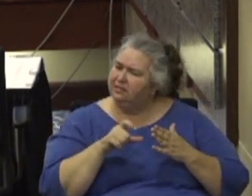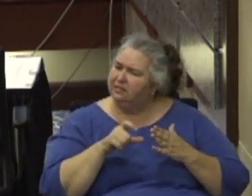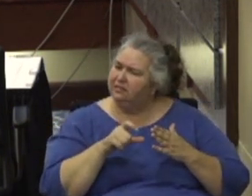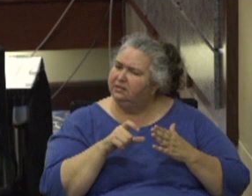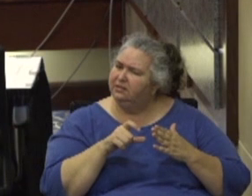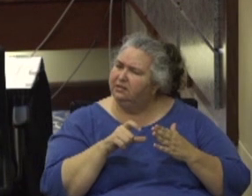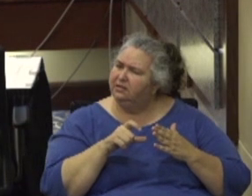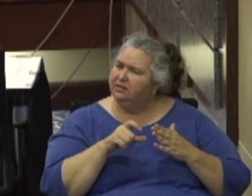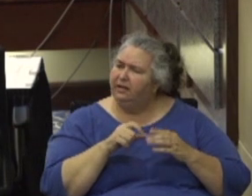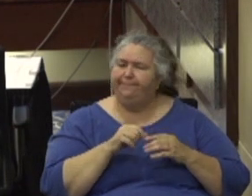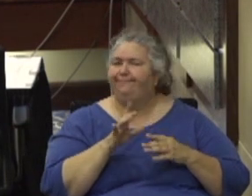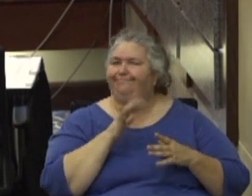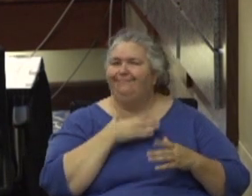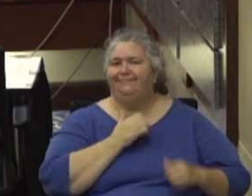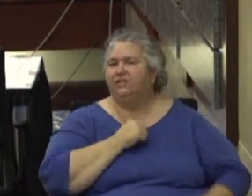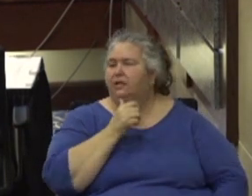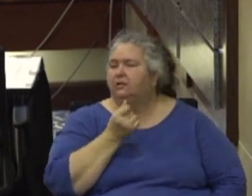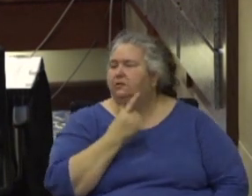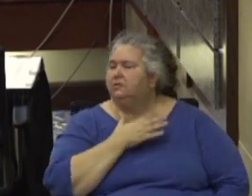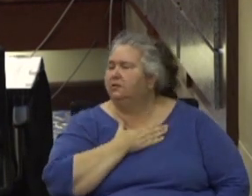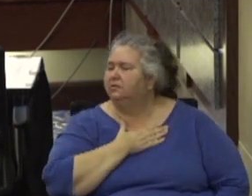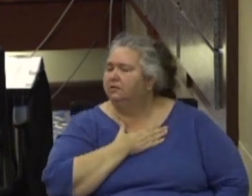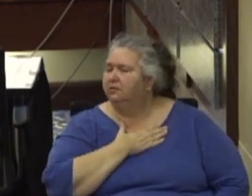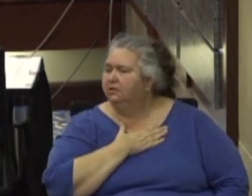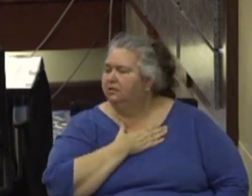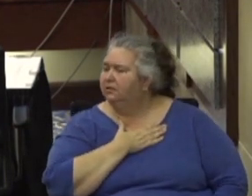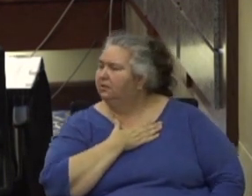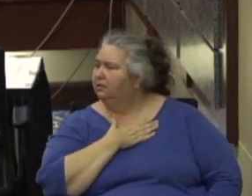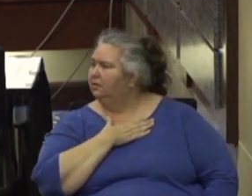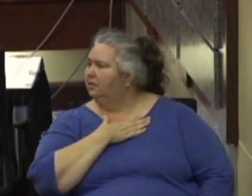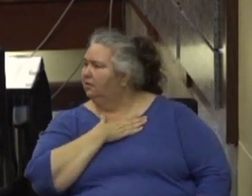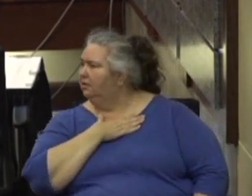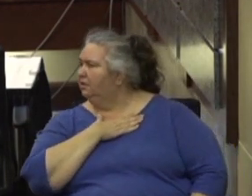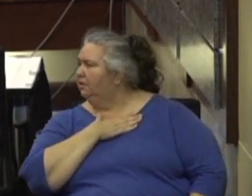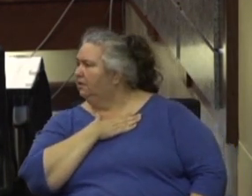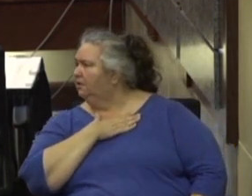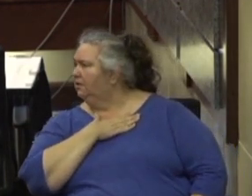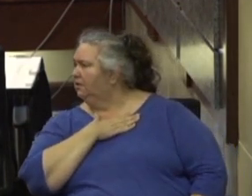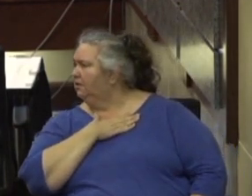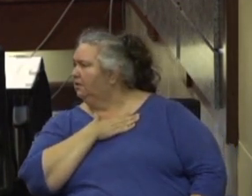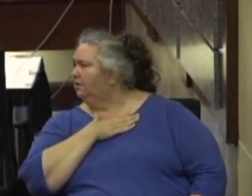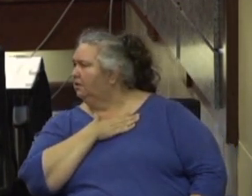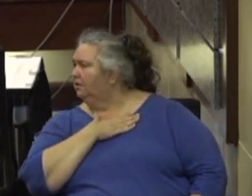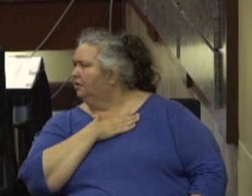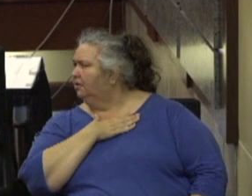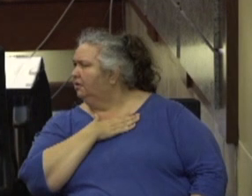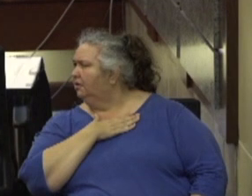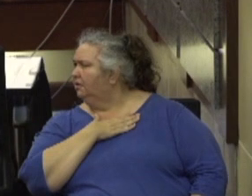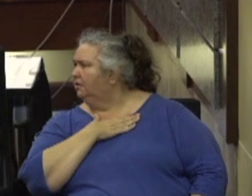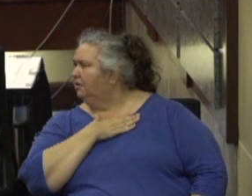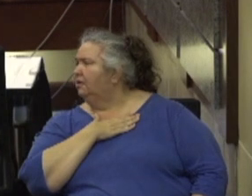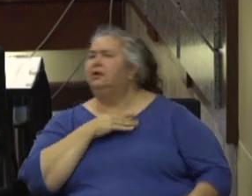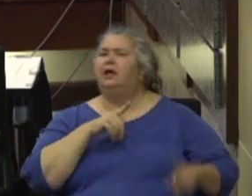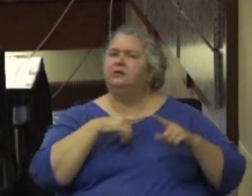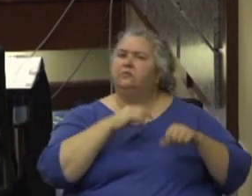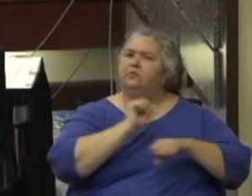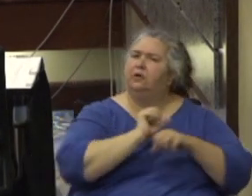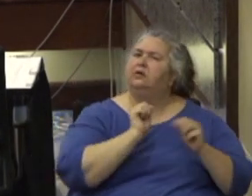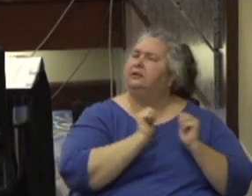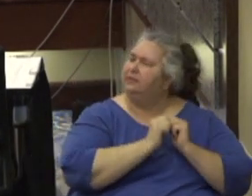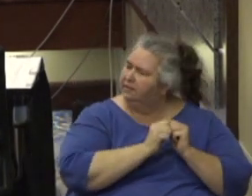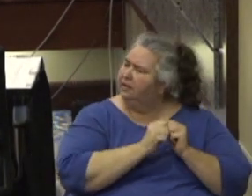of Waco, all kind of working together. We already have that infrastructure in place, which is really important. We never actually all worked together on an